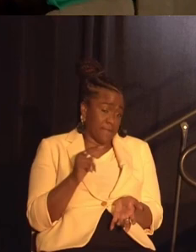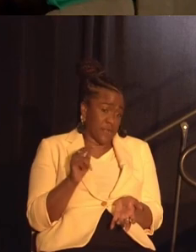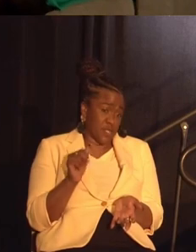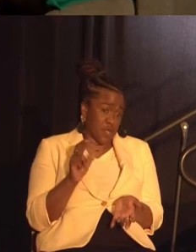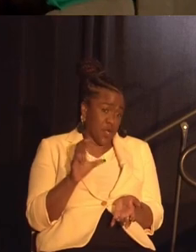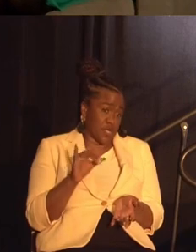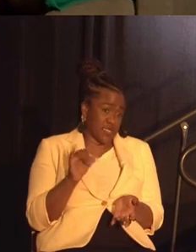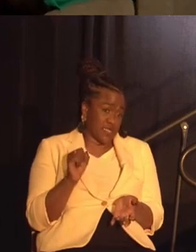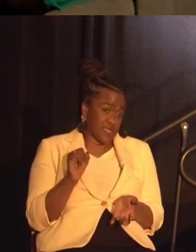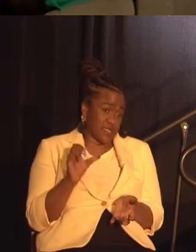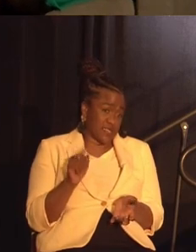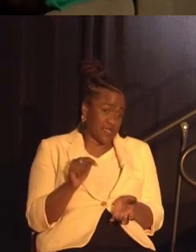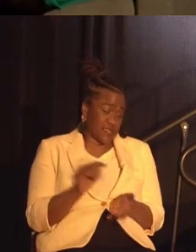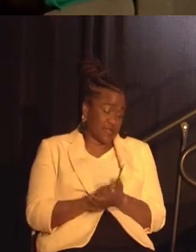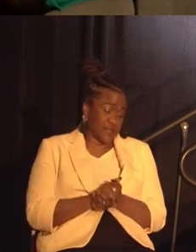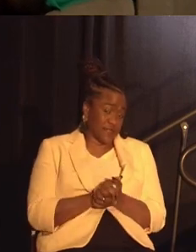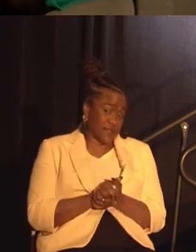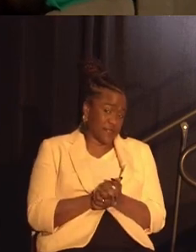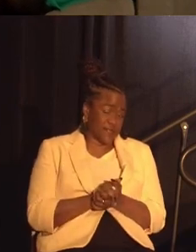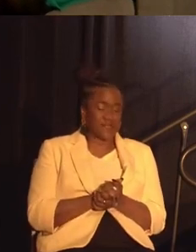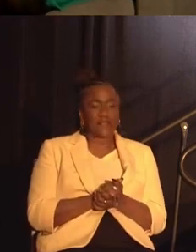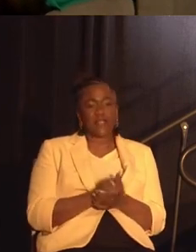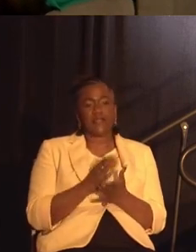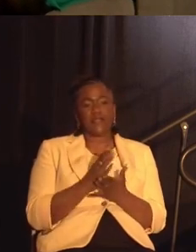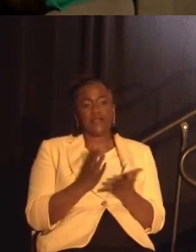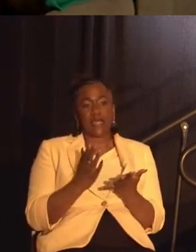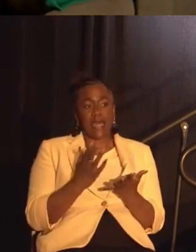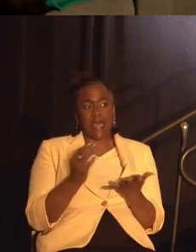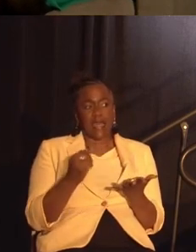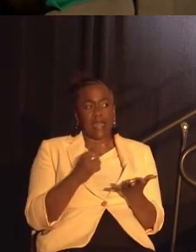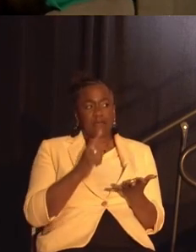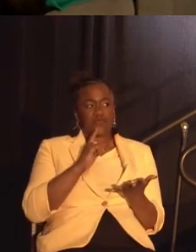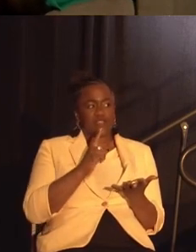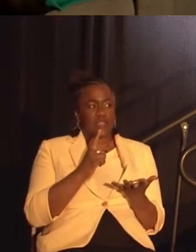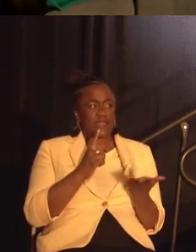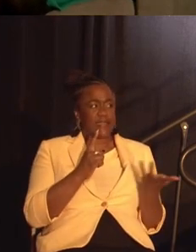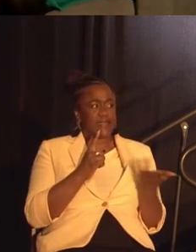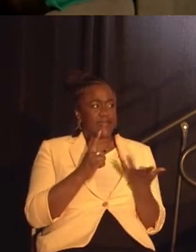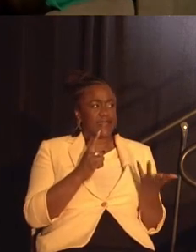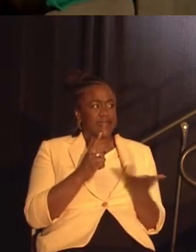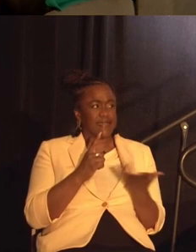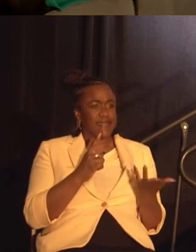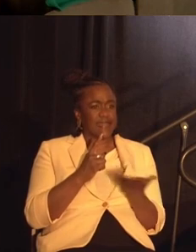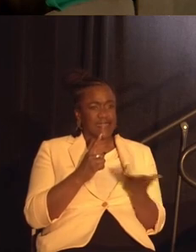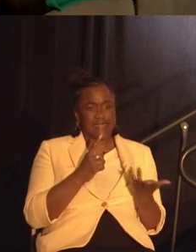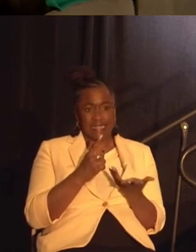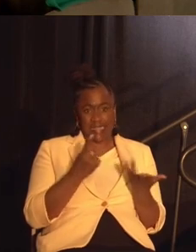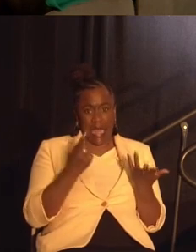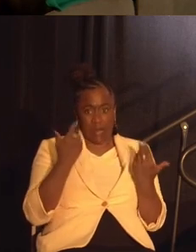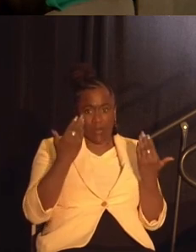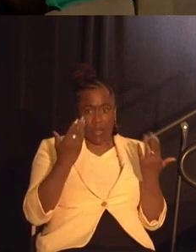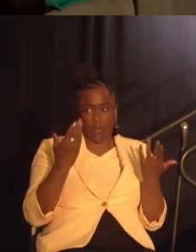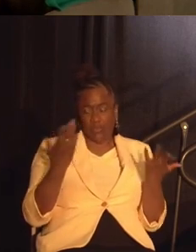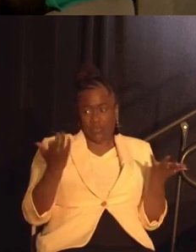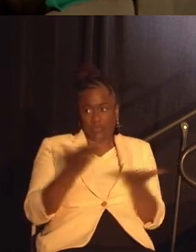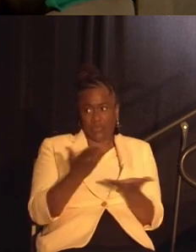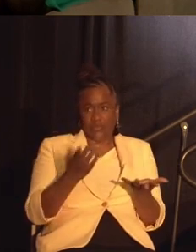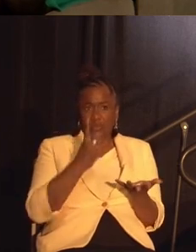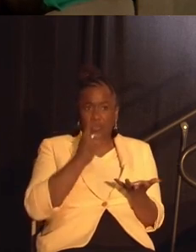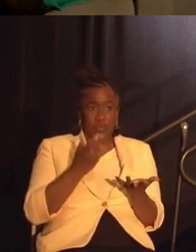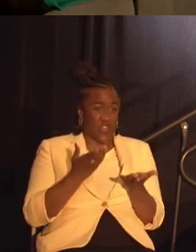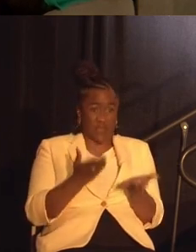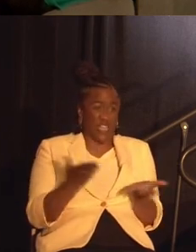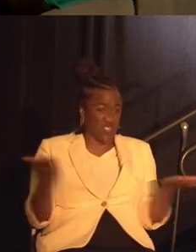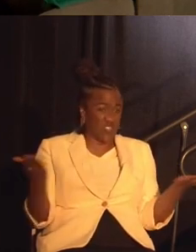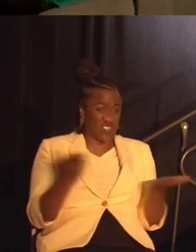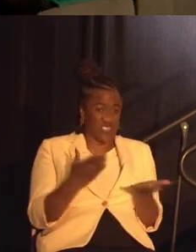guess. But yeah, Angela, Sam, Aha Me Filet, Gary. If in case you guys needed some recommendations. Need